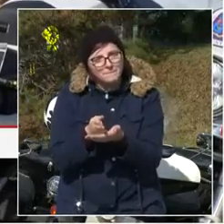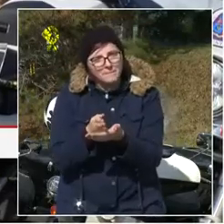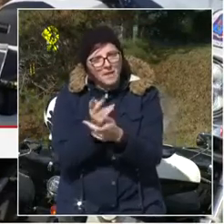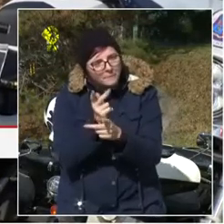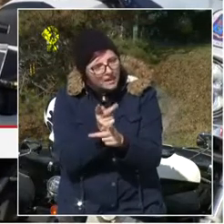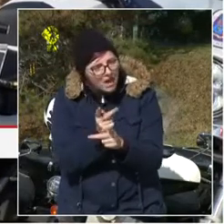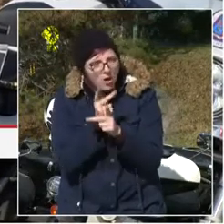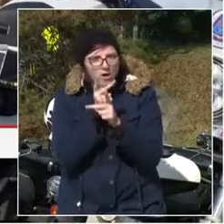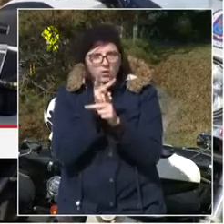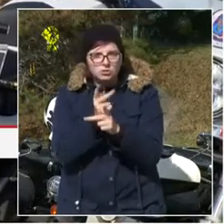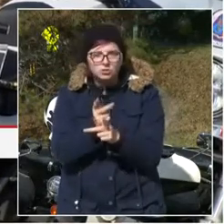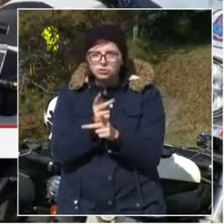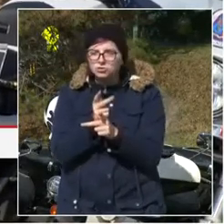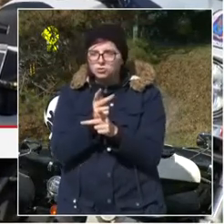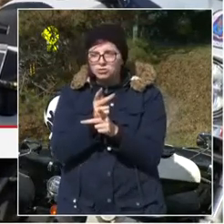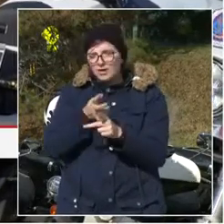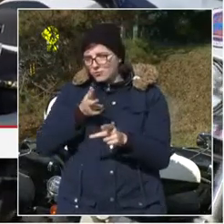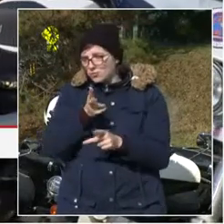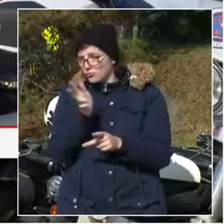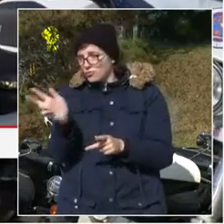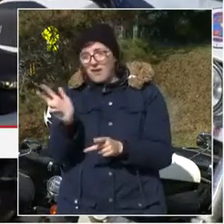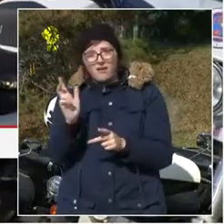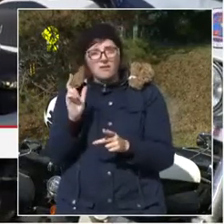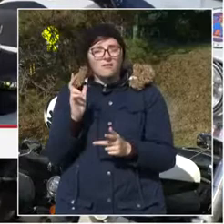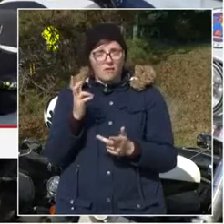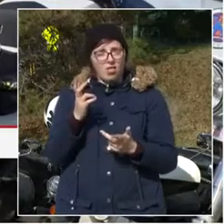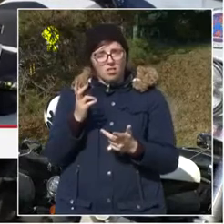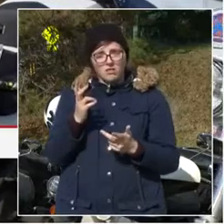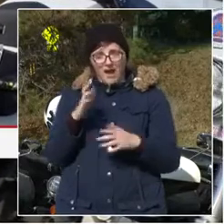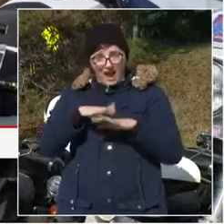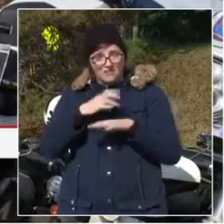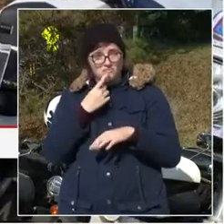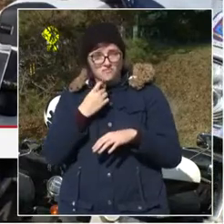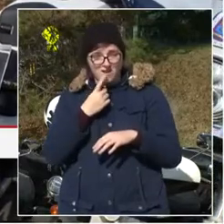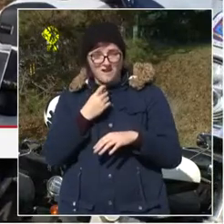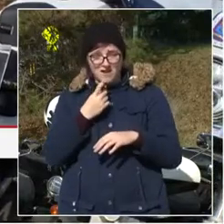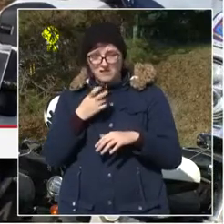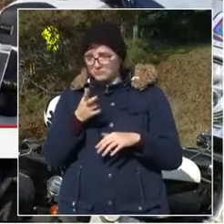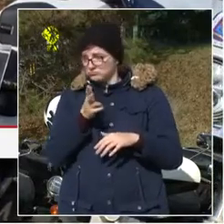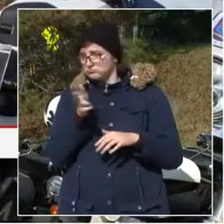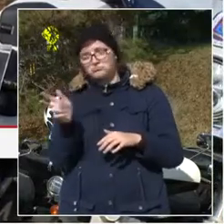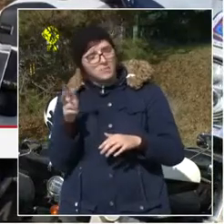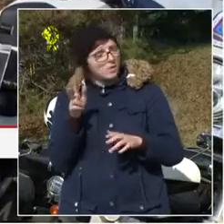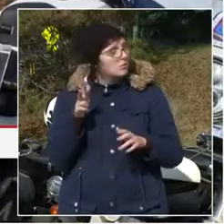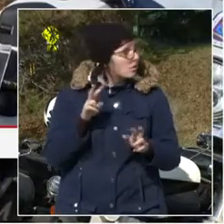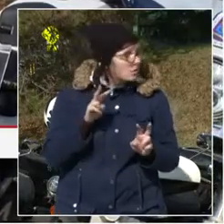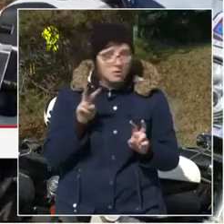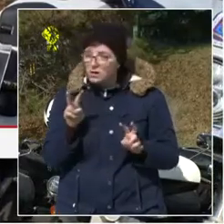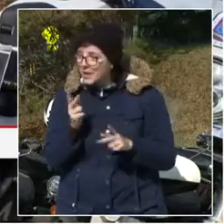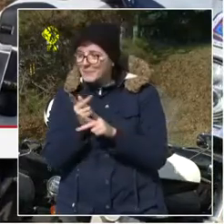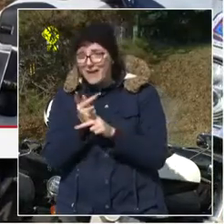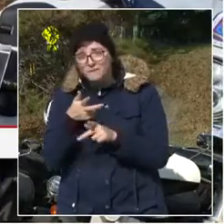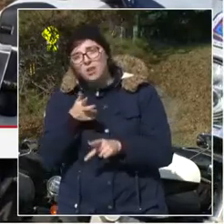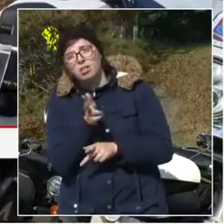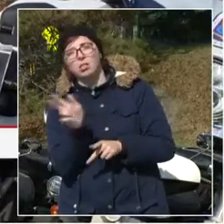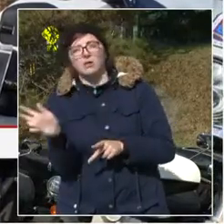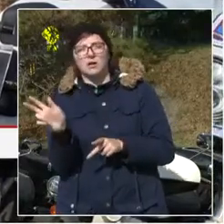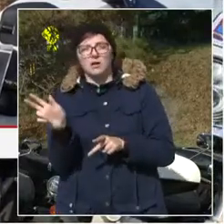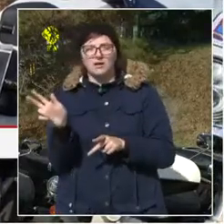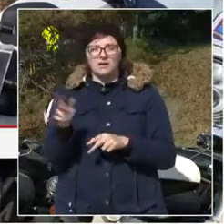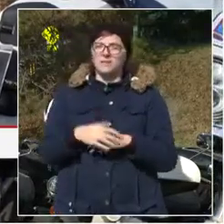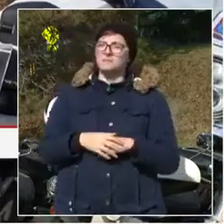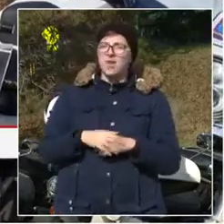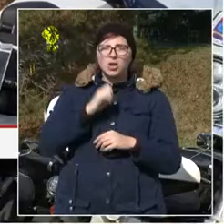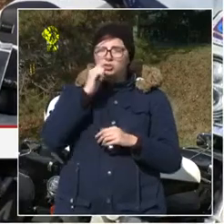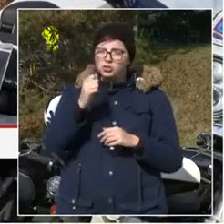cautious when making a legal right turn on red. Never make an illegal right turn on red. Don't drive distracted.